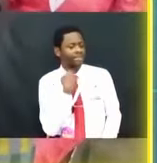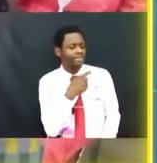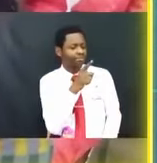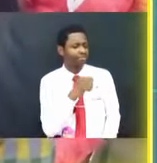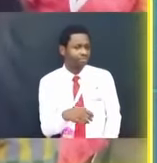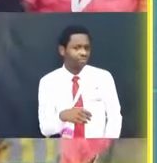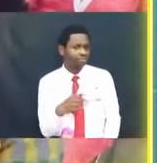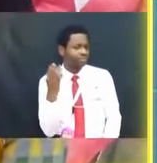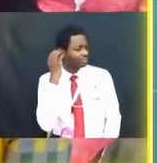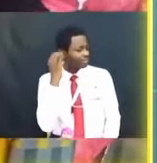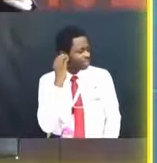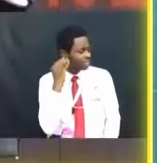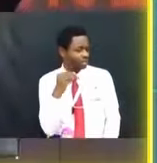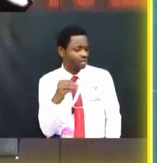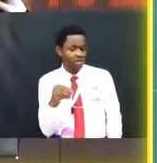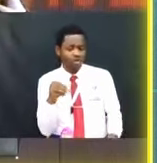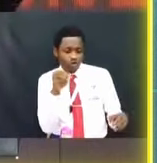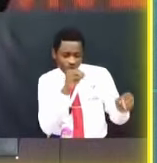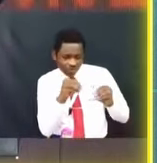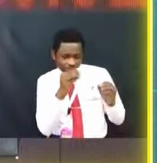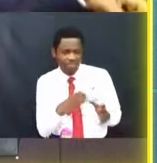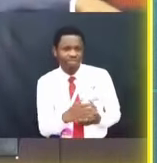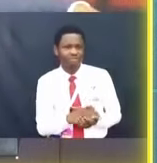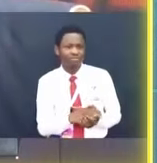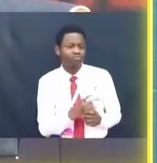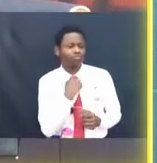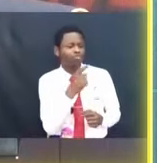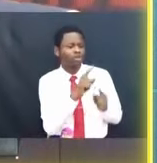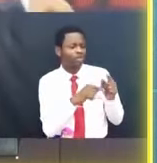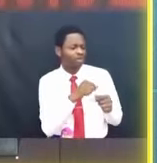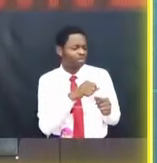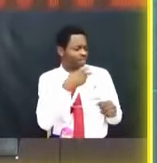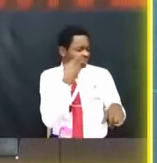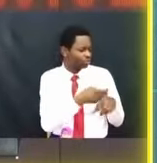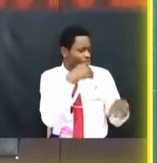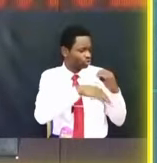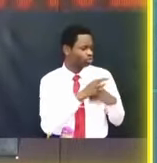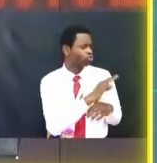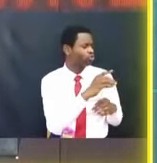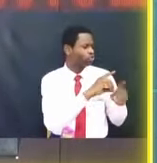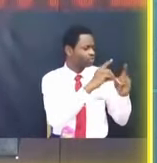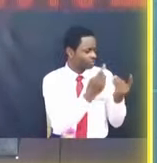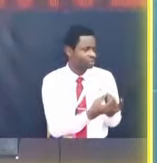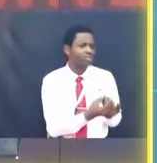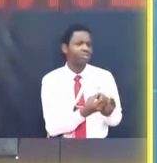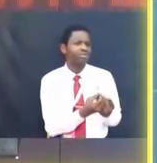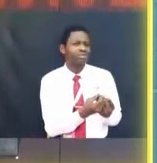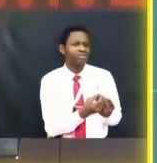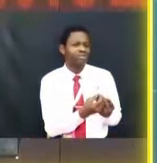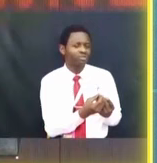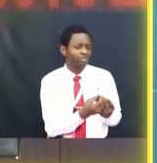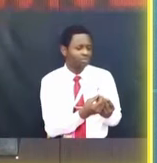overheard this overseer talking about the difficulty in his district. And so the overseer was saying that he need